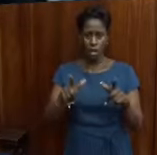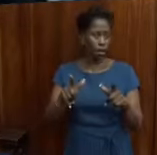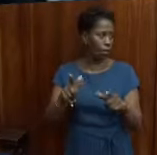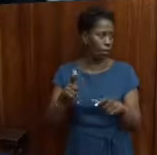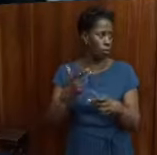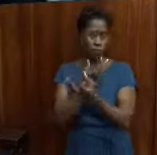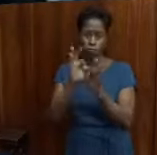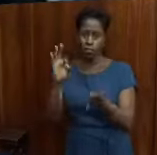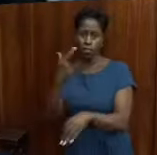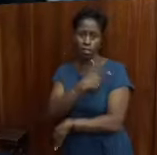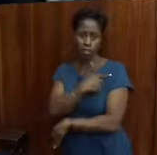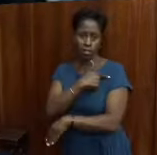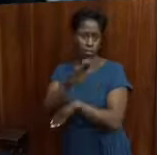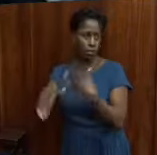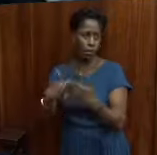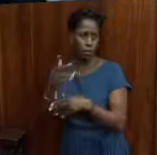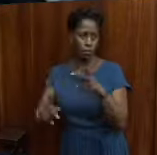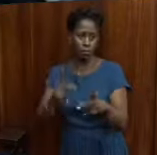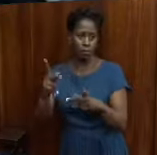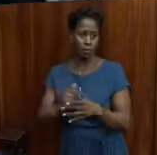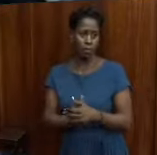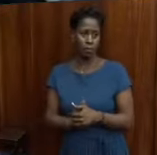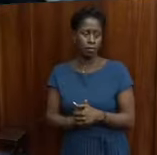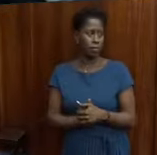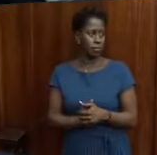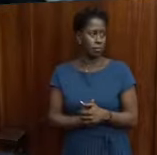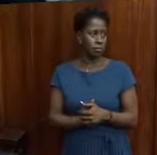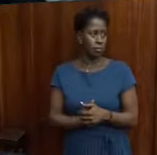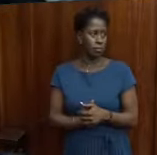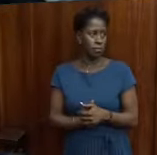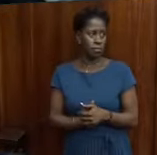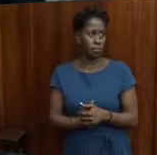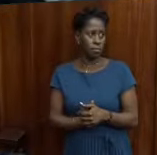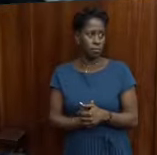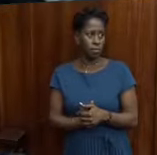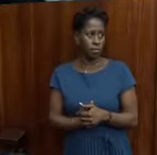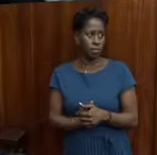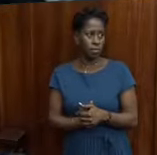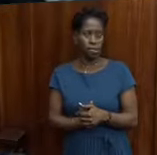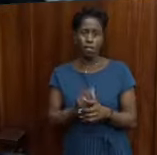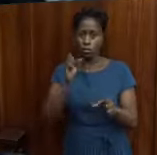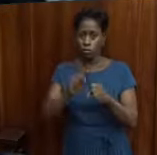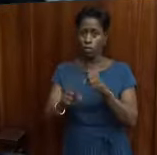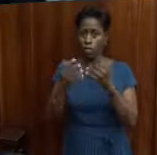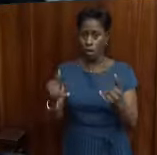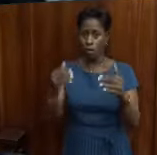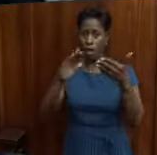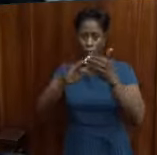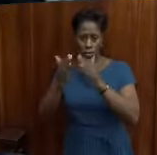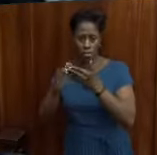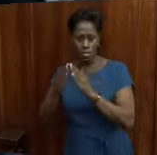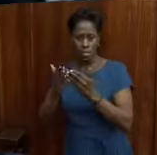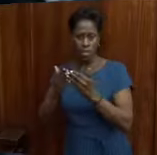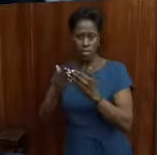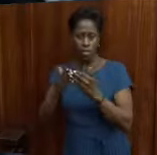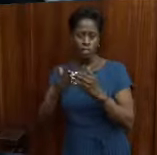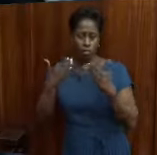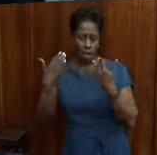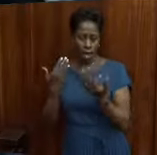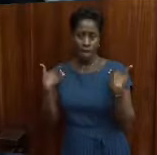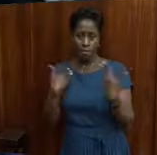to encourage the population to vaccinate by increasing access at the community level, increasing access to education,